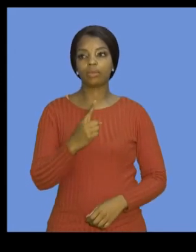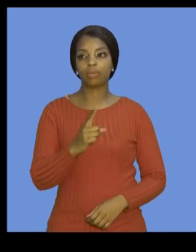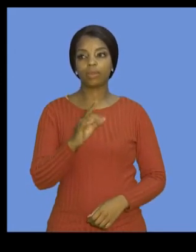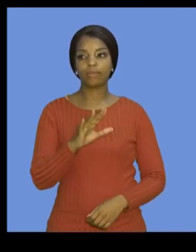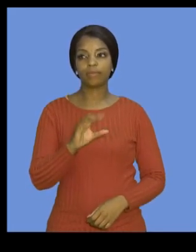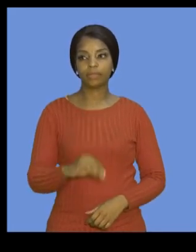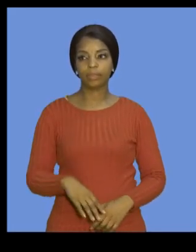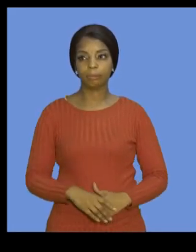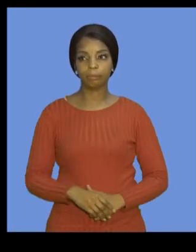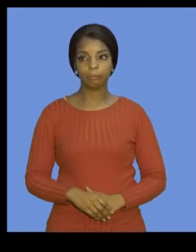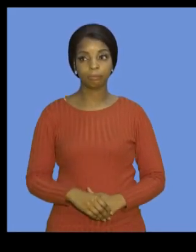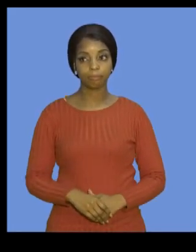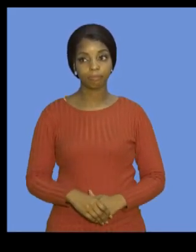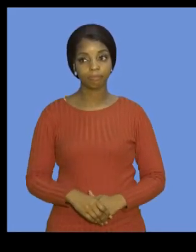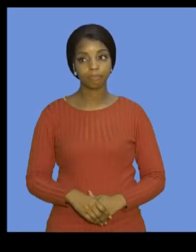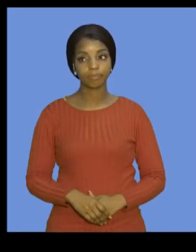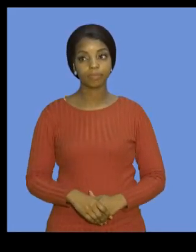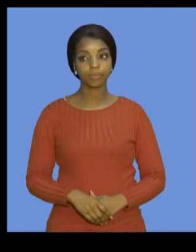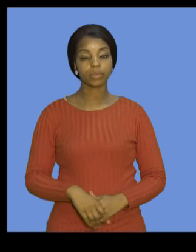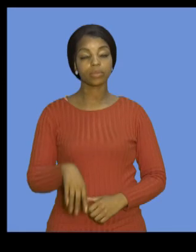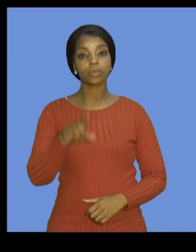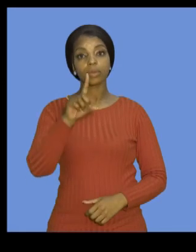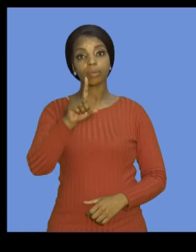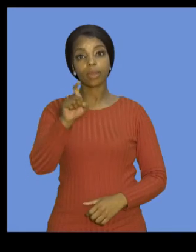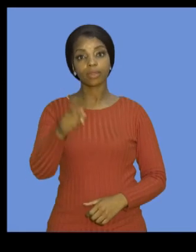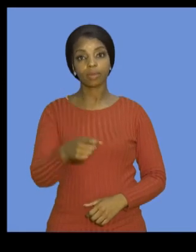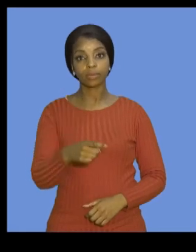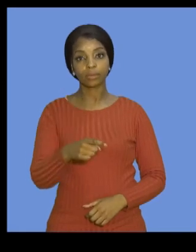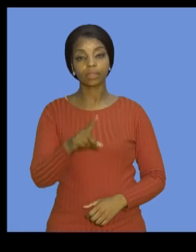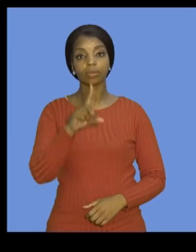1,150. So this will be